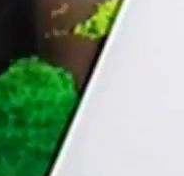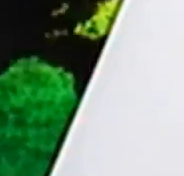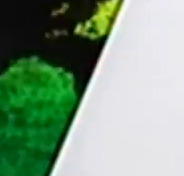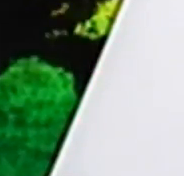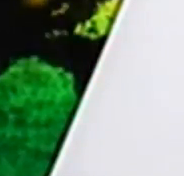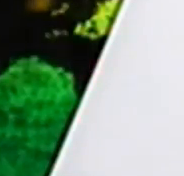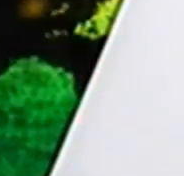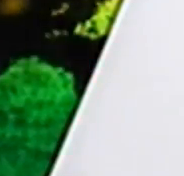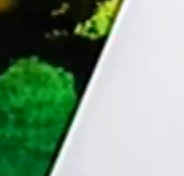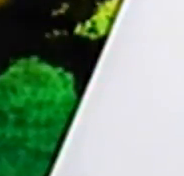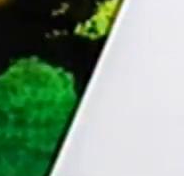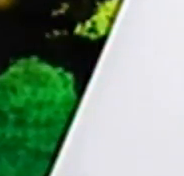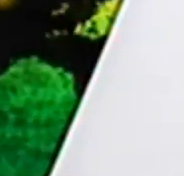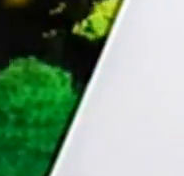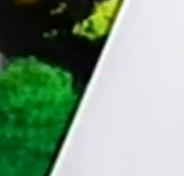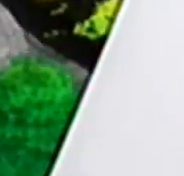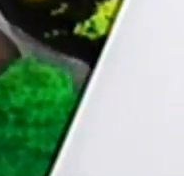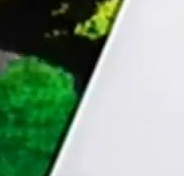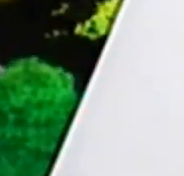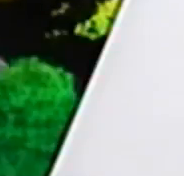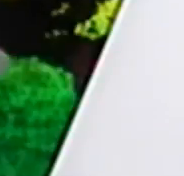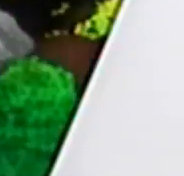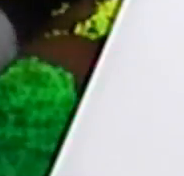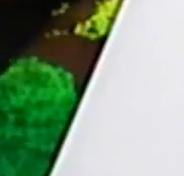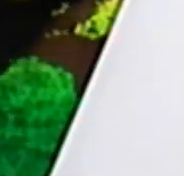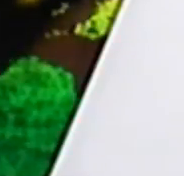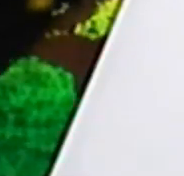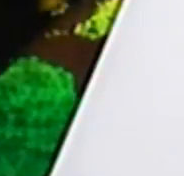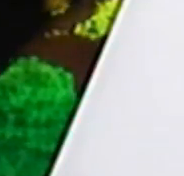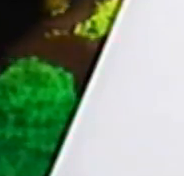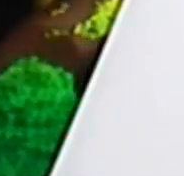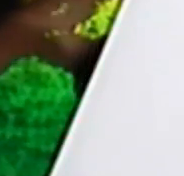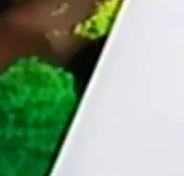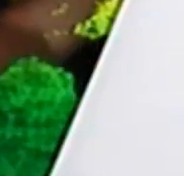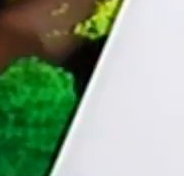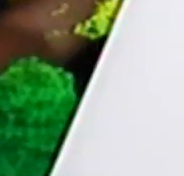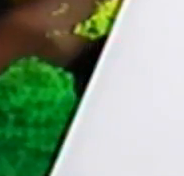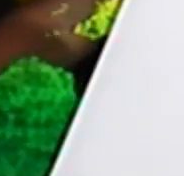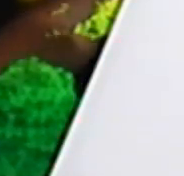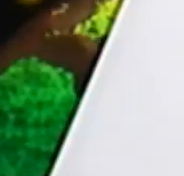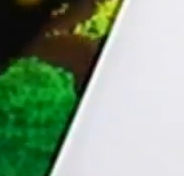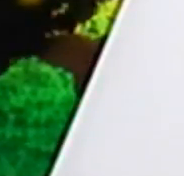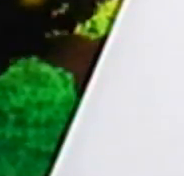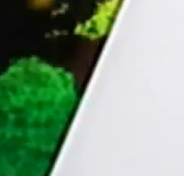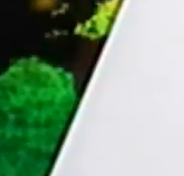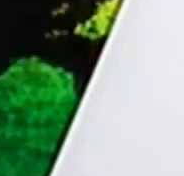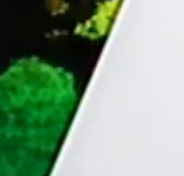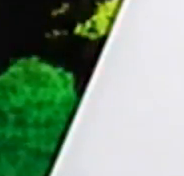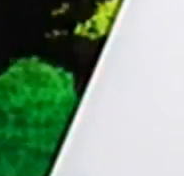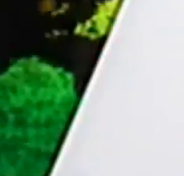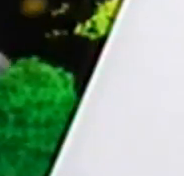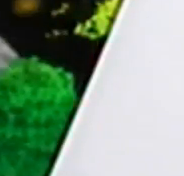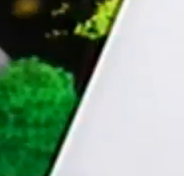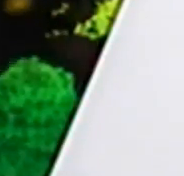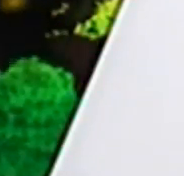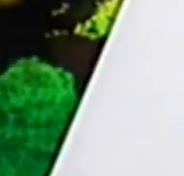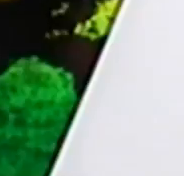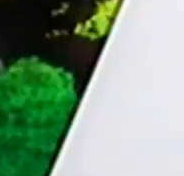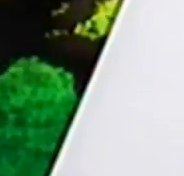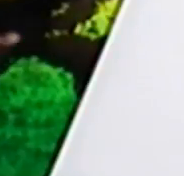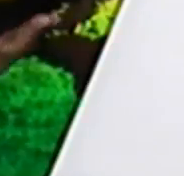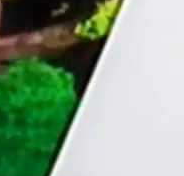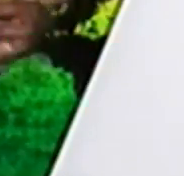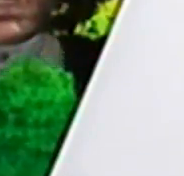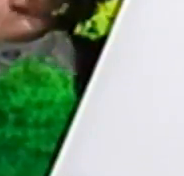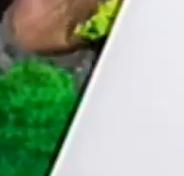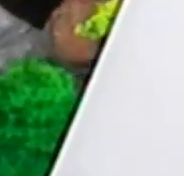Stano, Tune It Ready, Big and Ready. Live on KBC Channel 1 and KBC Radio Taifa. Daniel Kipini